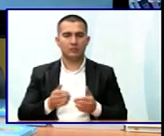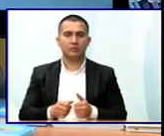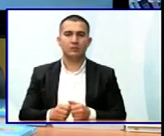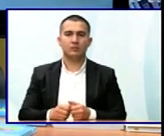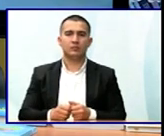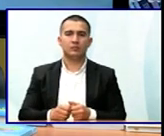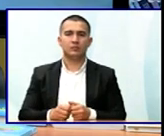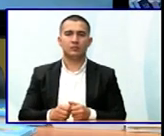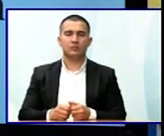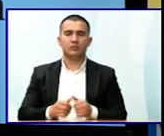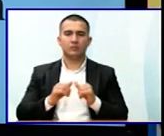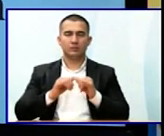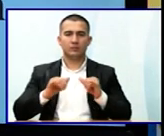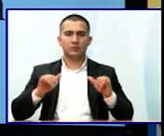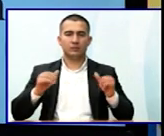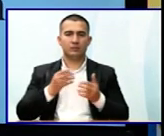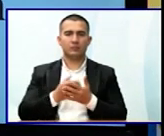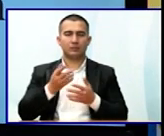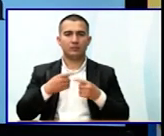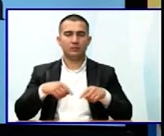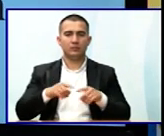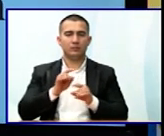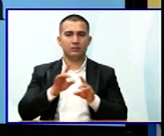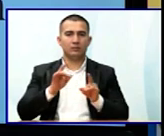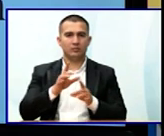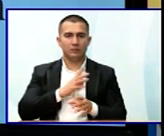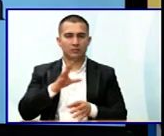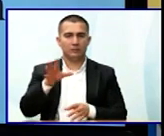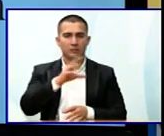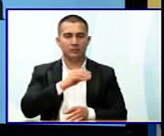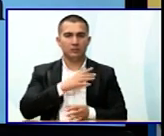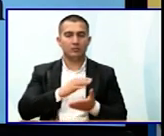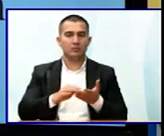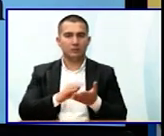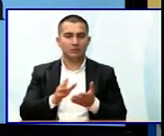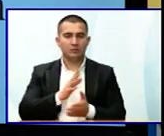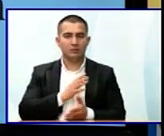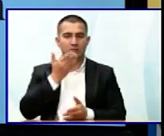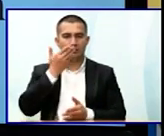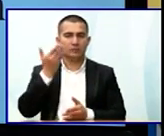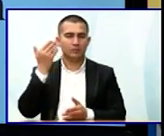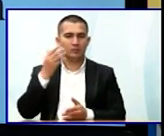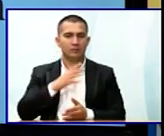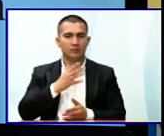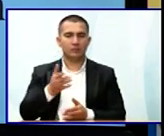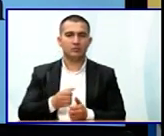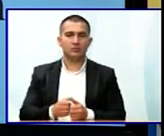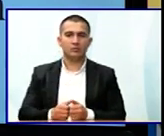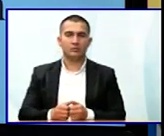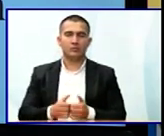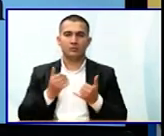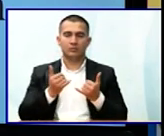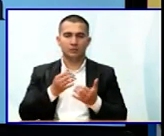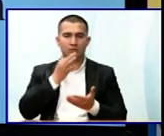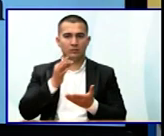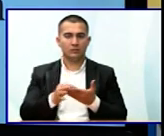Daftaringizga ko'payish usullariga o'simliklarni yozib ulgurdingizmi? Ana endi